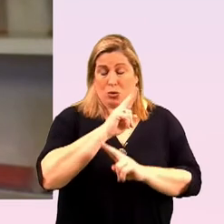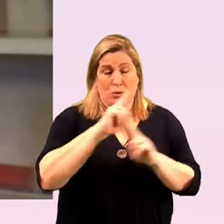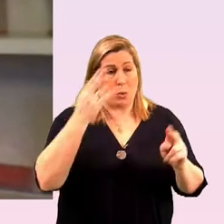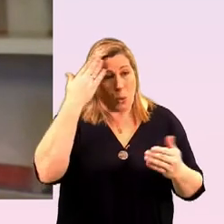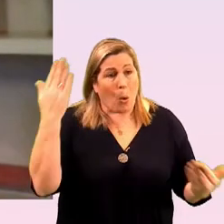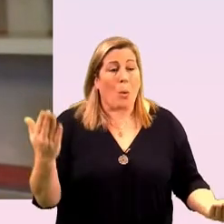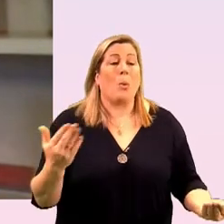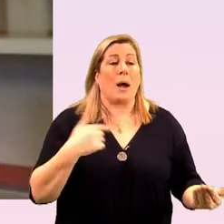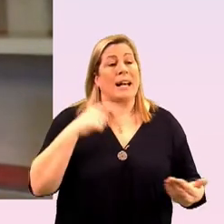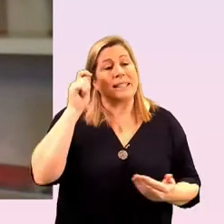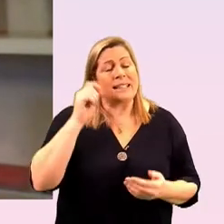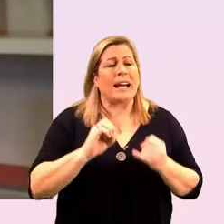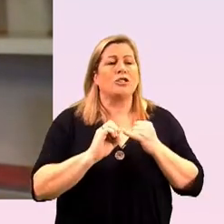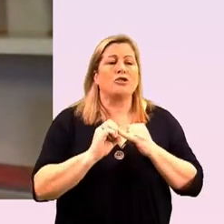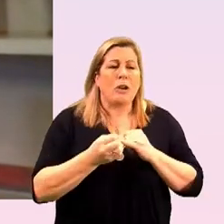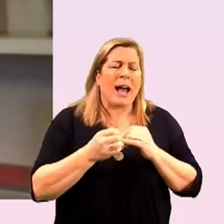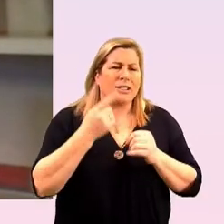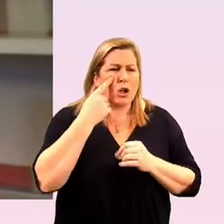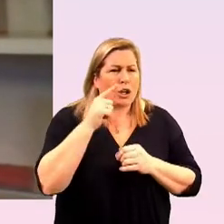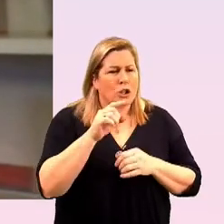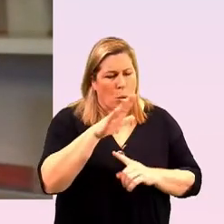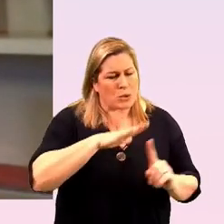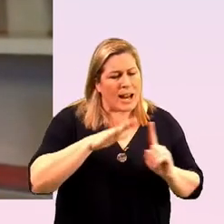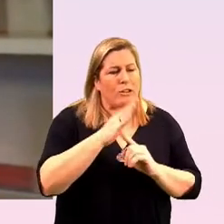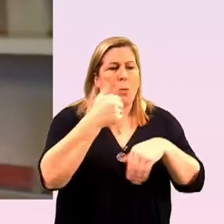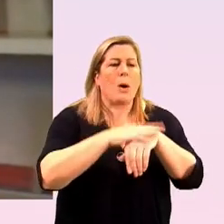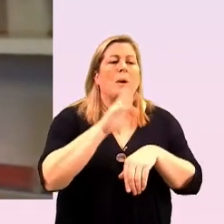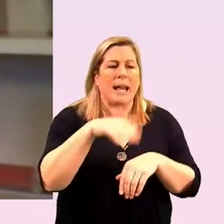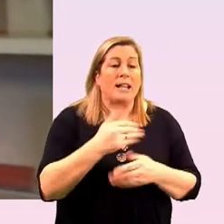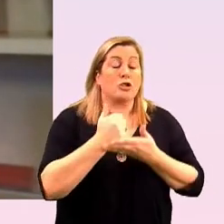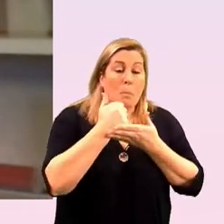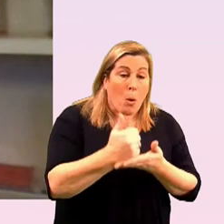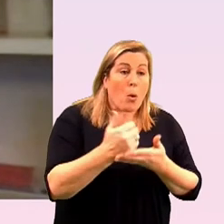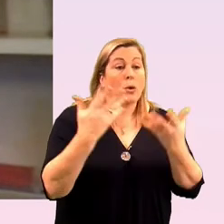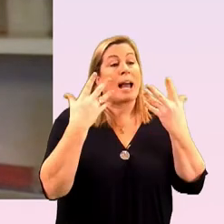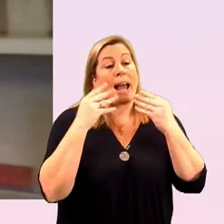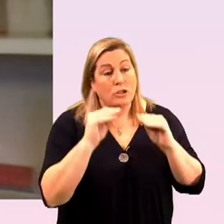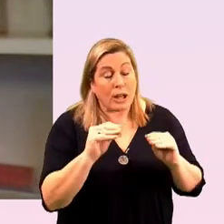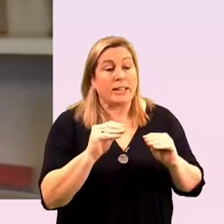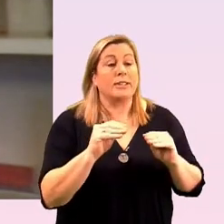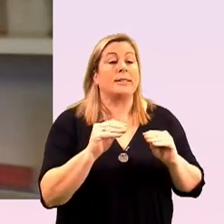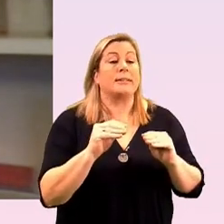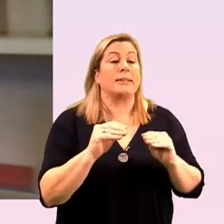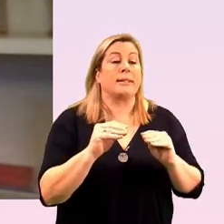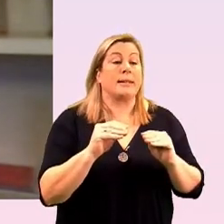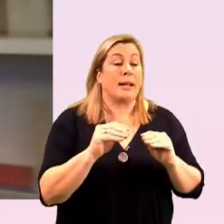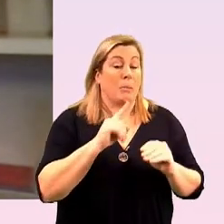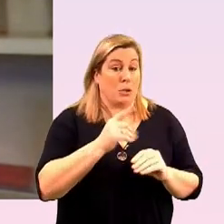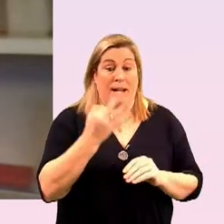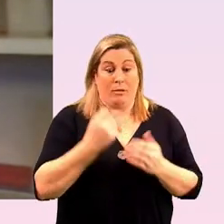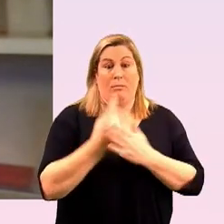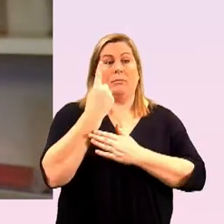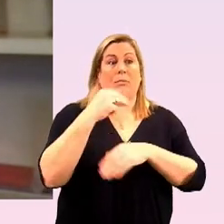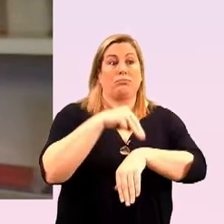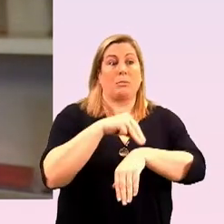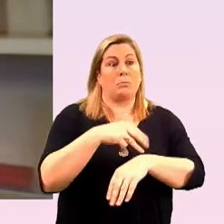you know, I think it's trying to look at those areas where we can support, educate, but equally, if you get an issue, you